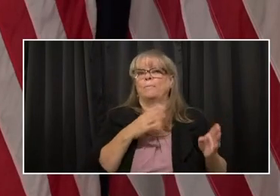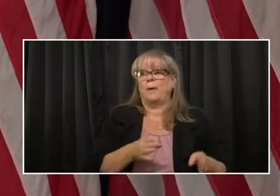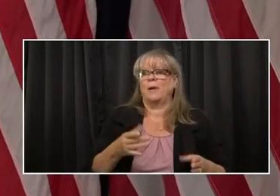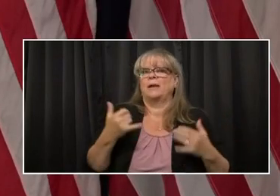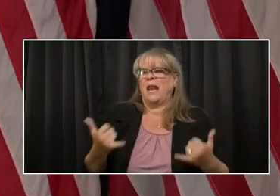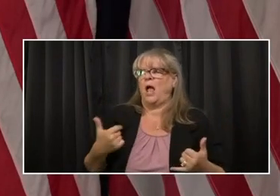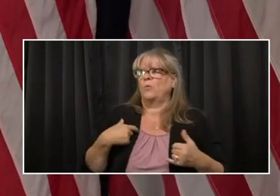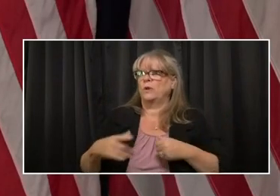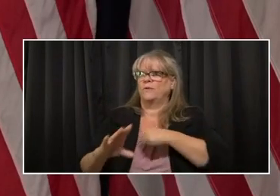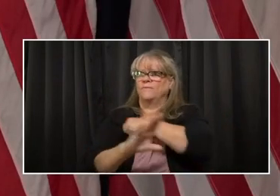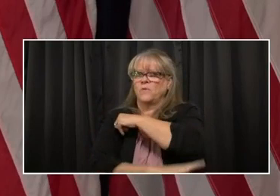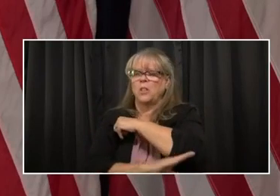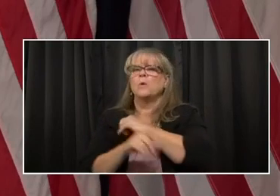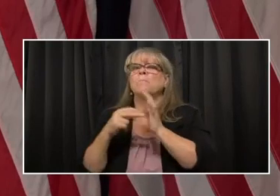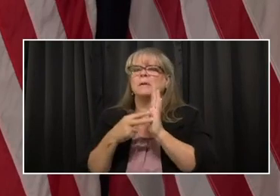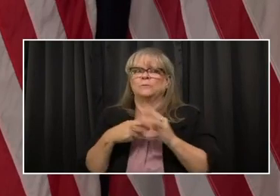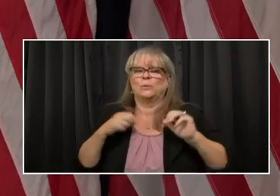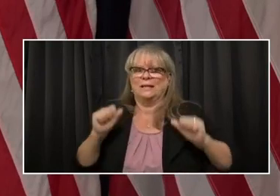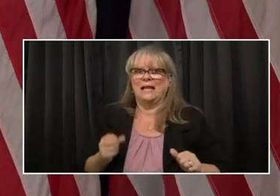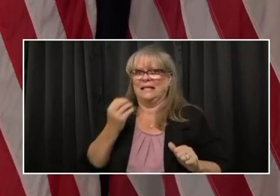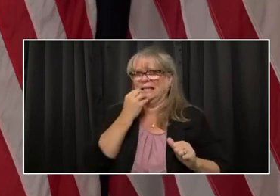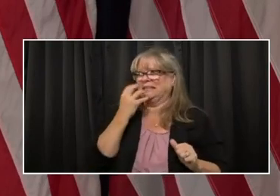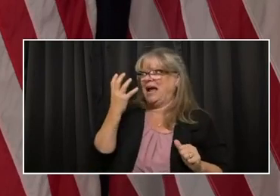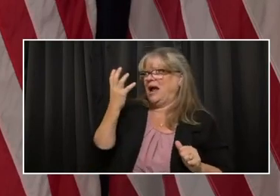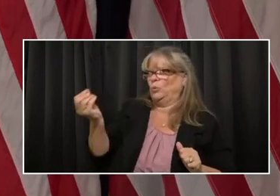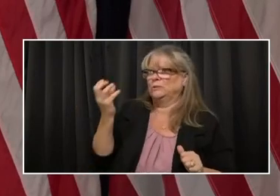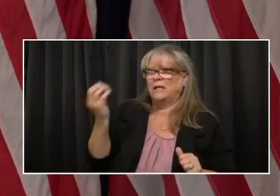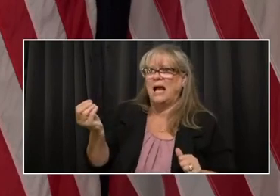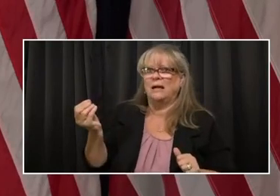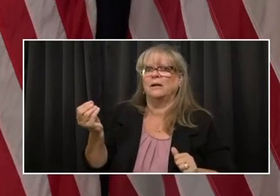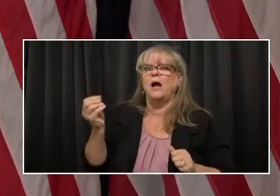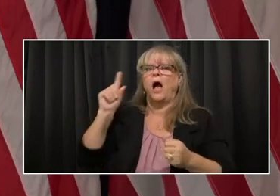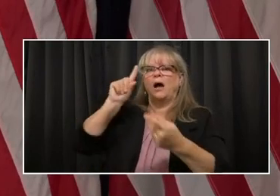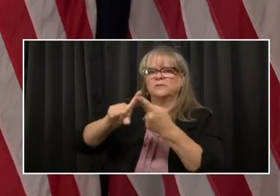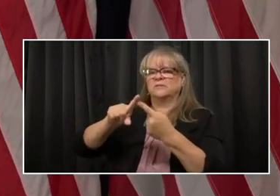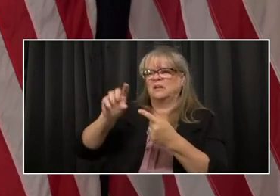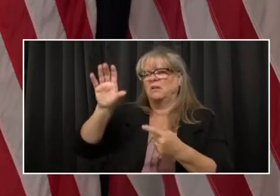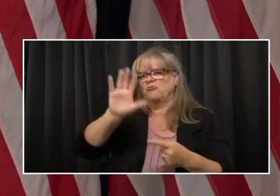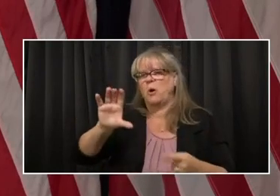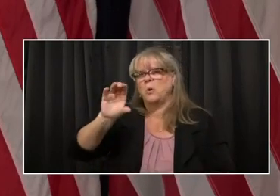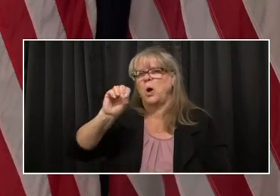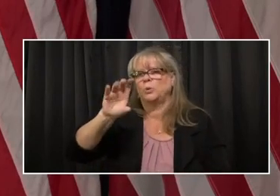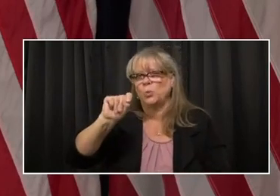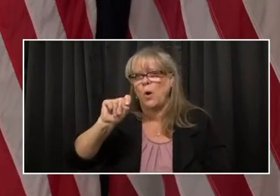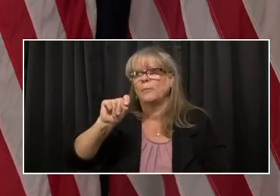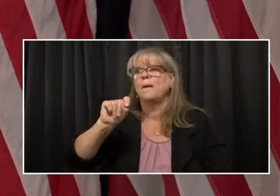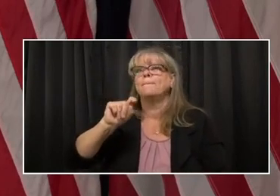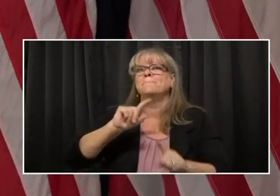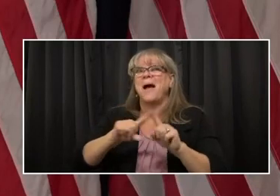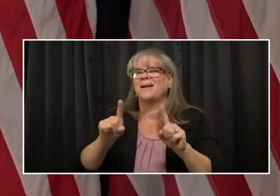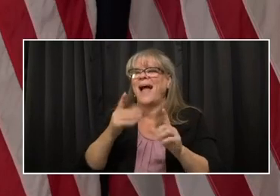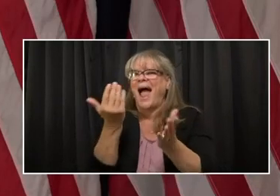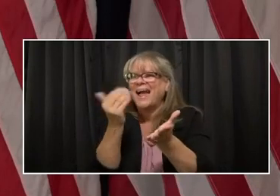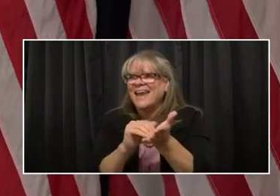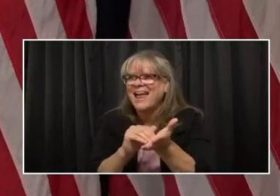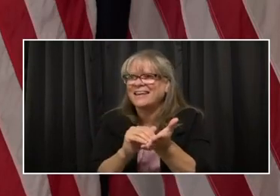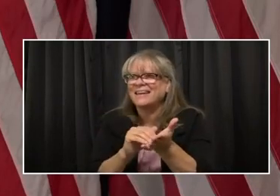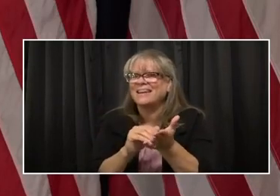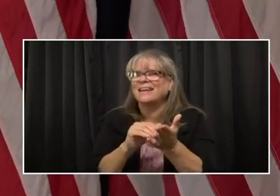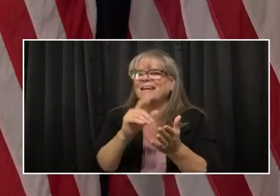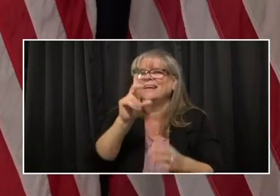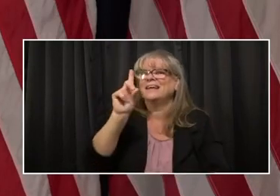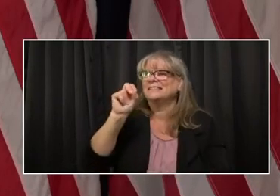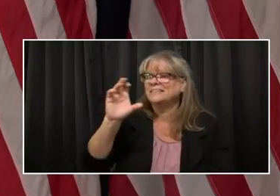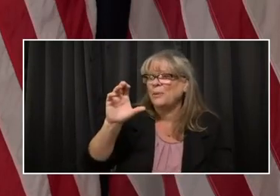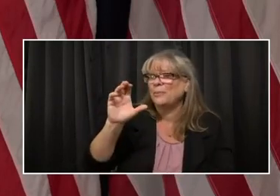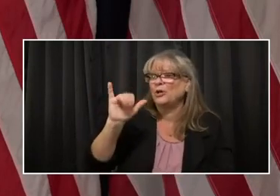large. But yes, in December and January and February, we know in Colorado there's a lot of days where folks are not